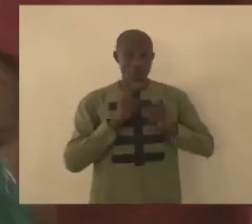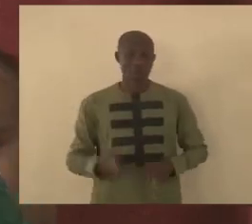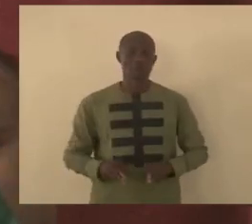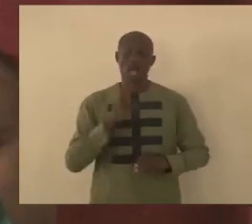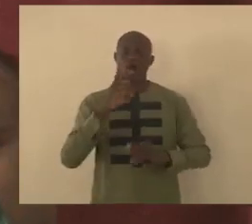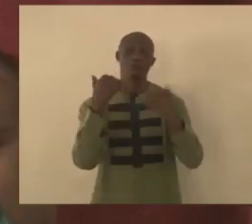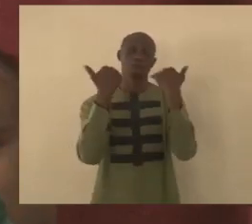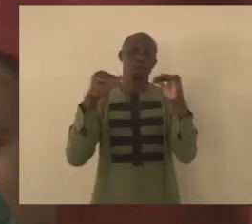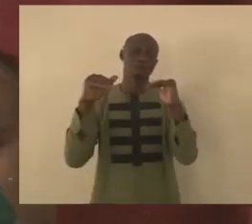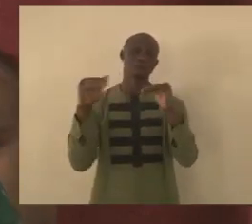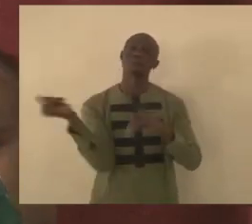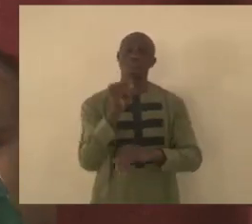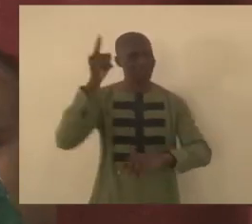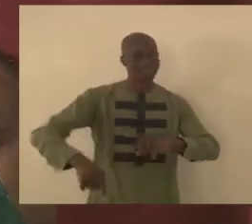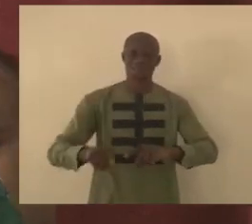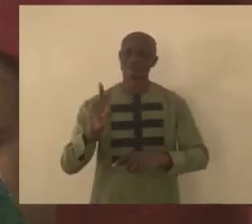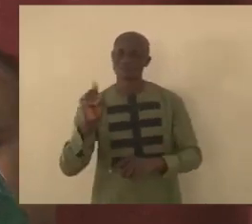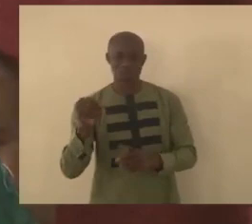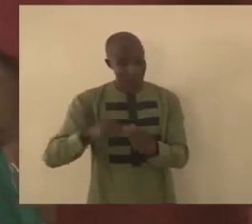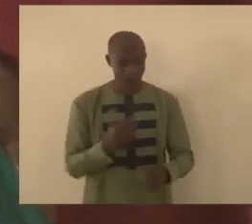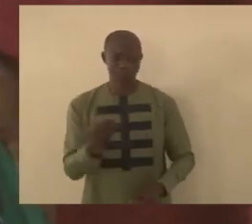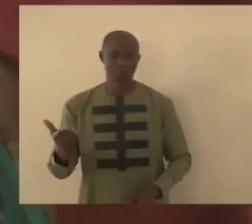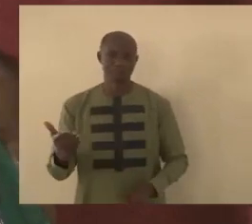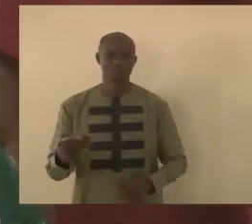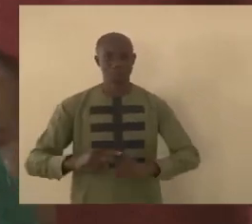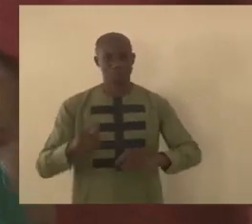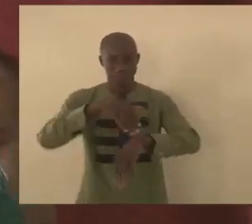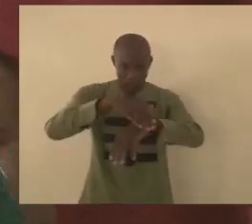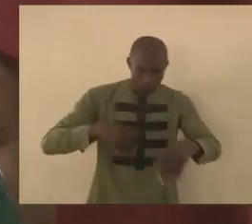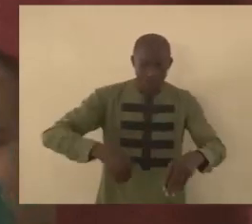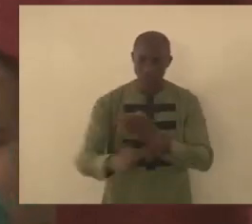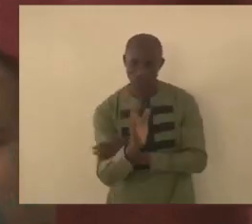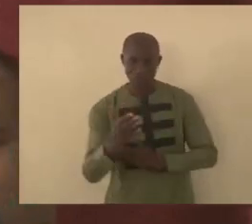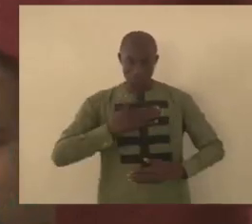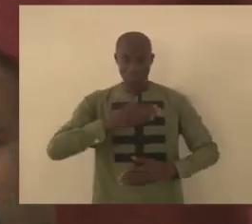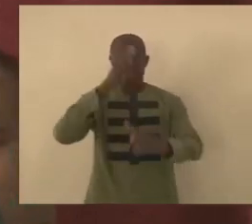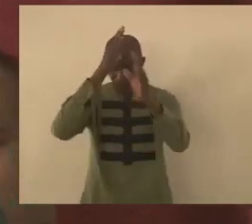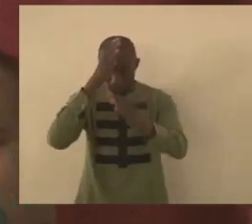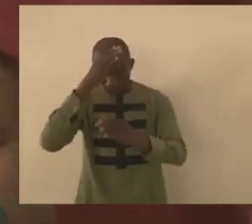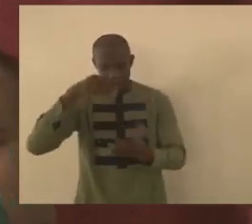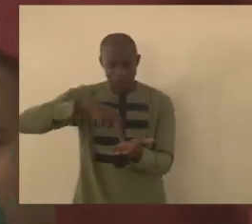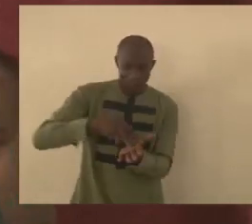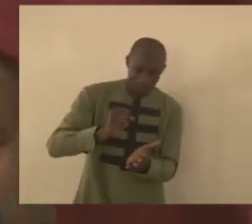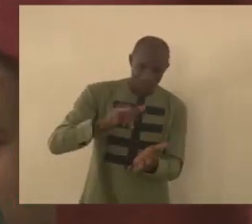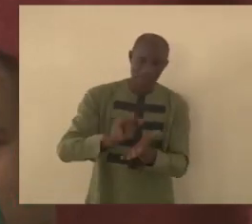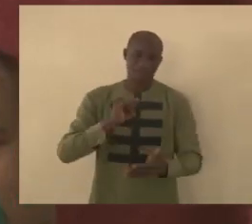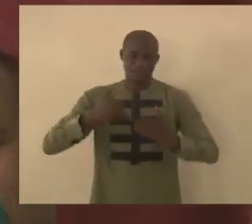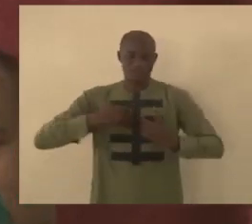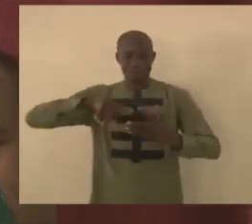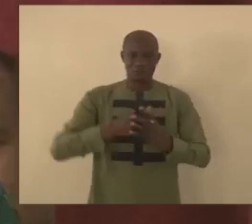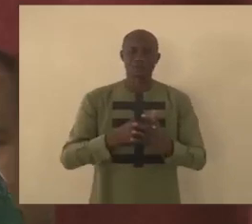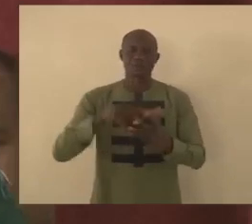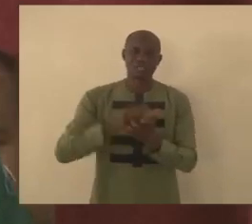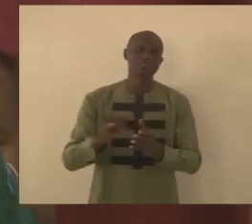Because human beings are limited, they cannot do everything. But calling God my father means that I have a source that